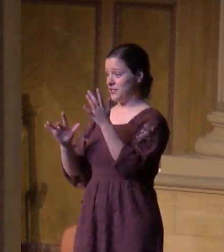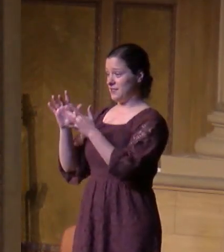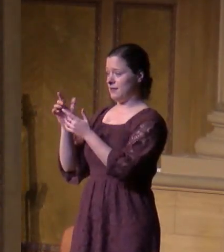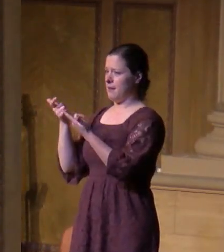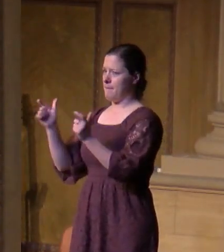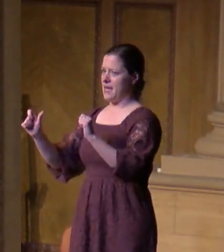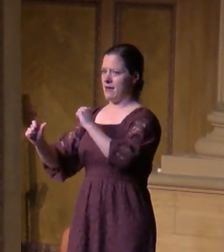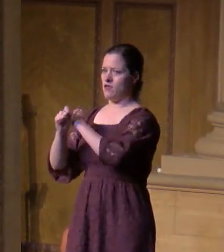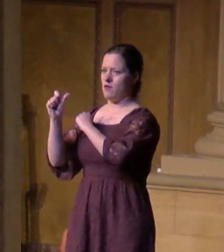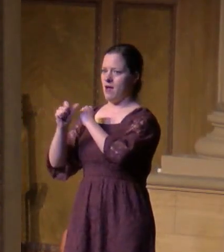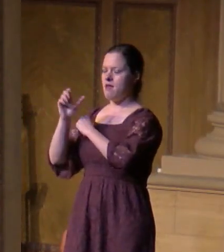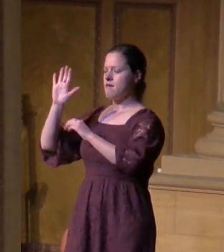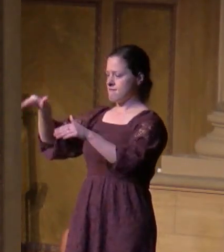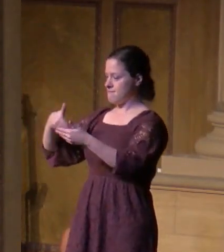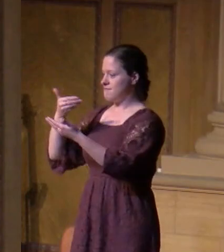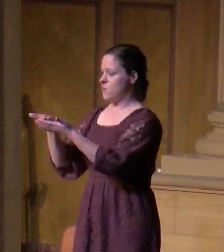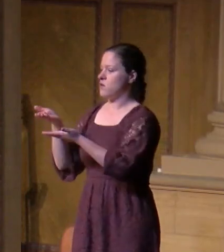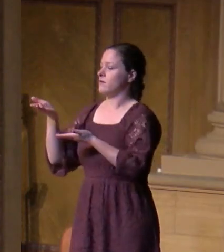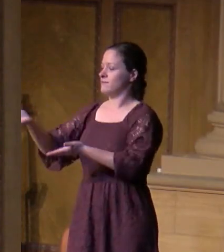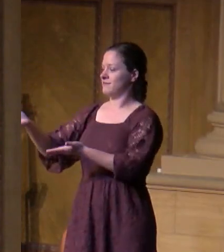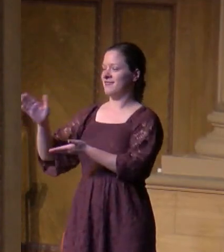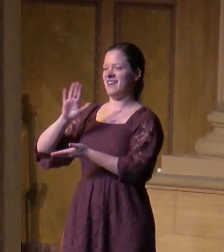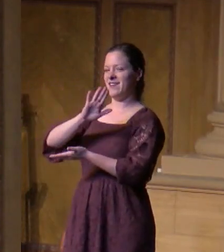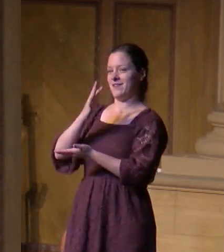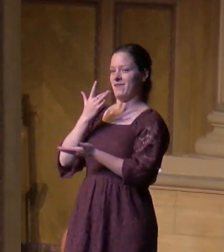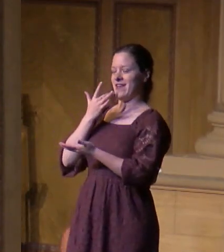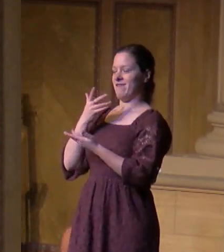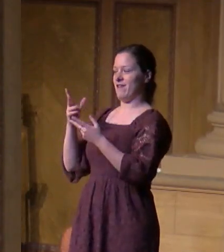to Herod's power born right in his favorite vacation spot